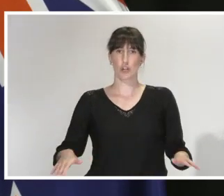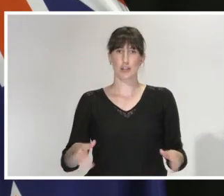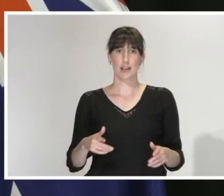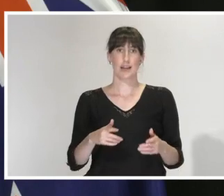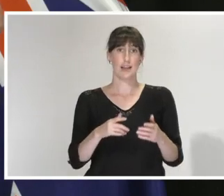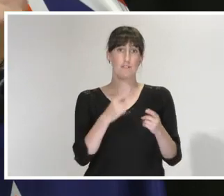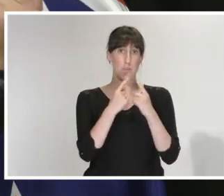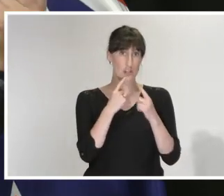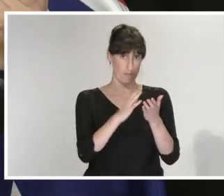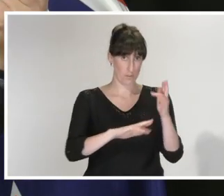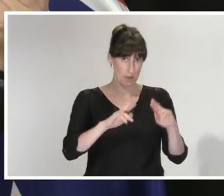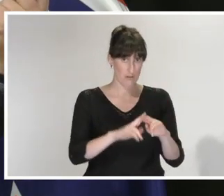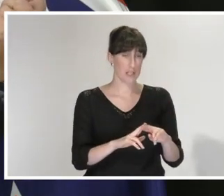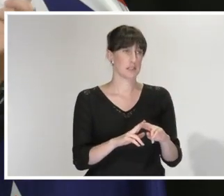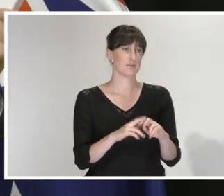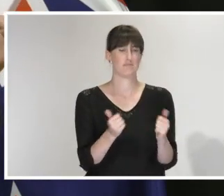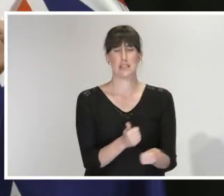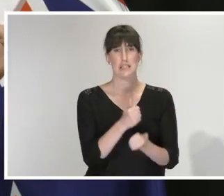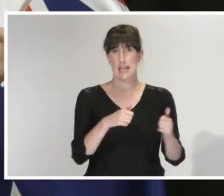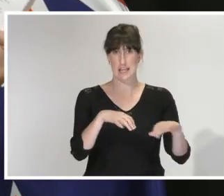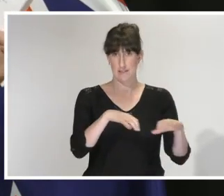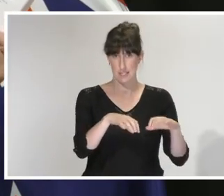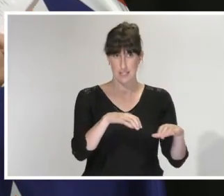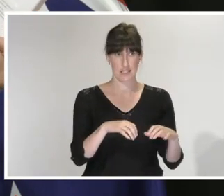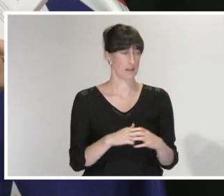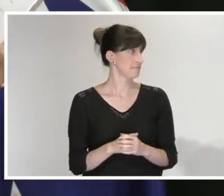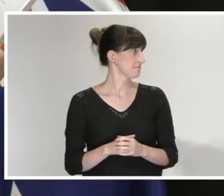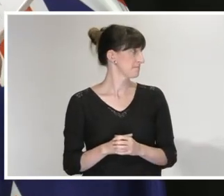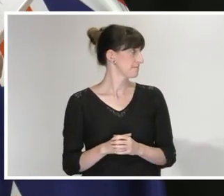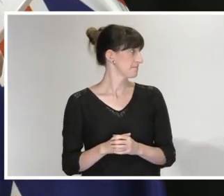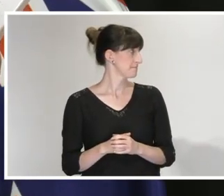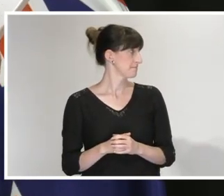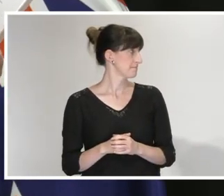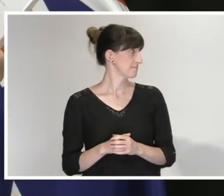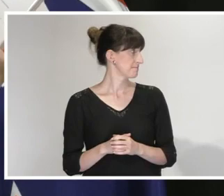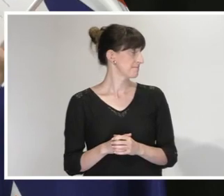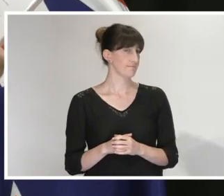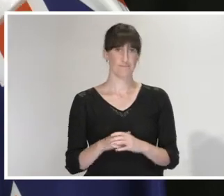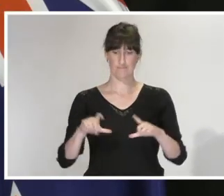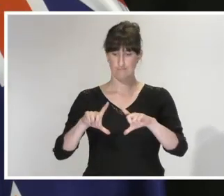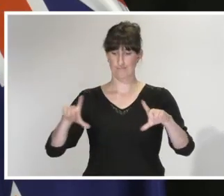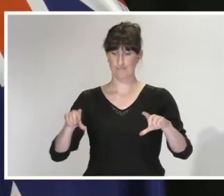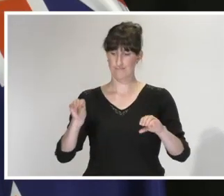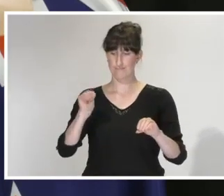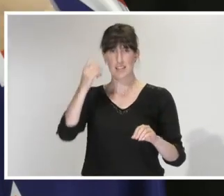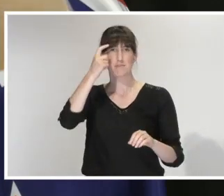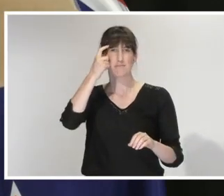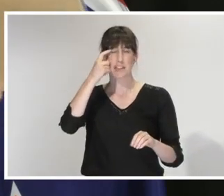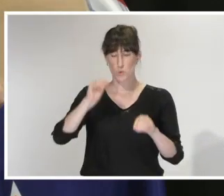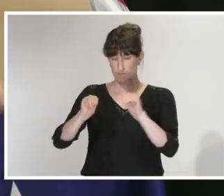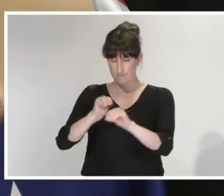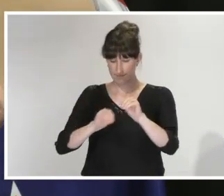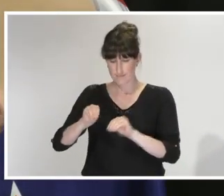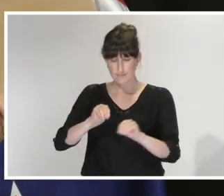your parents, which includes a whole lot of activities. In this case, there is a jigsaw puzzle, a hard